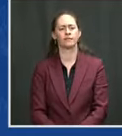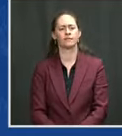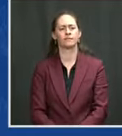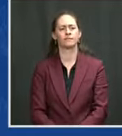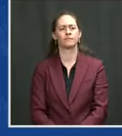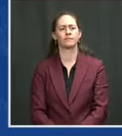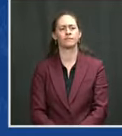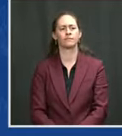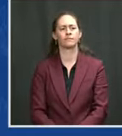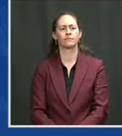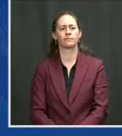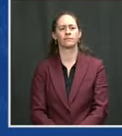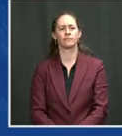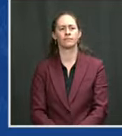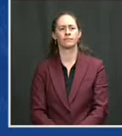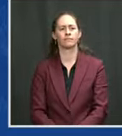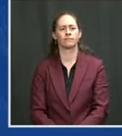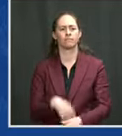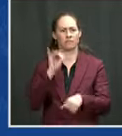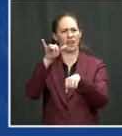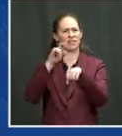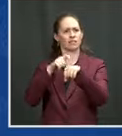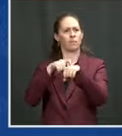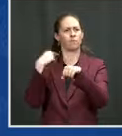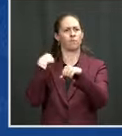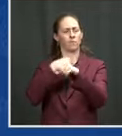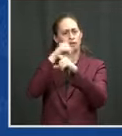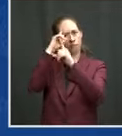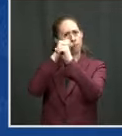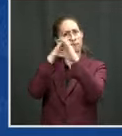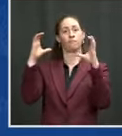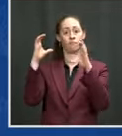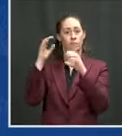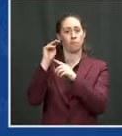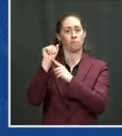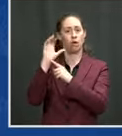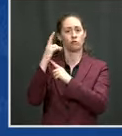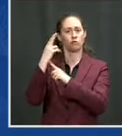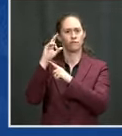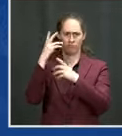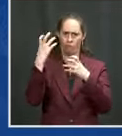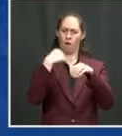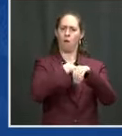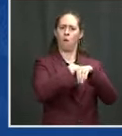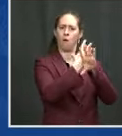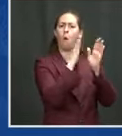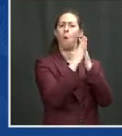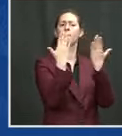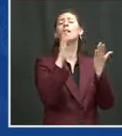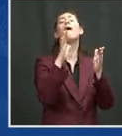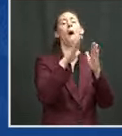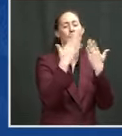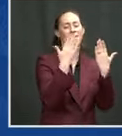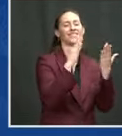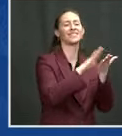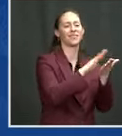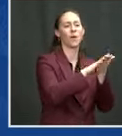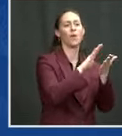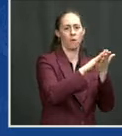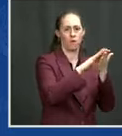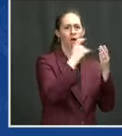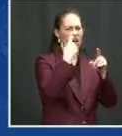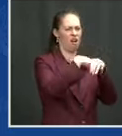March 1st. But again, it was taking it to them. We've done the same thing with colleges before college was